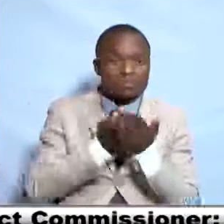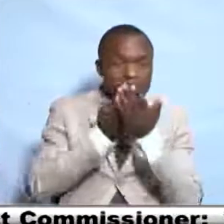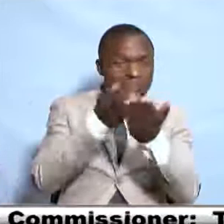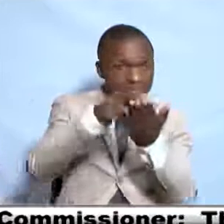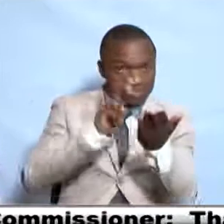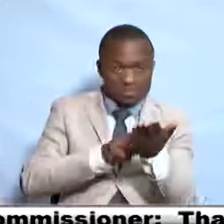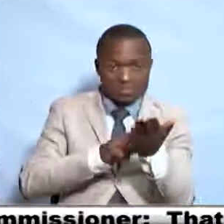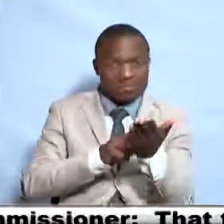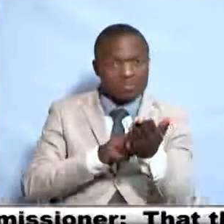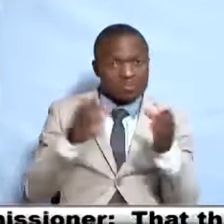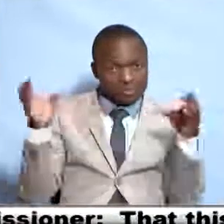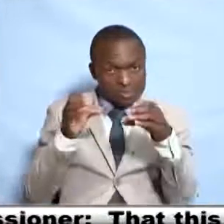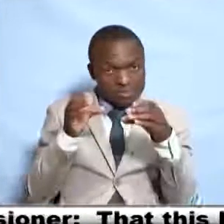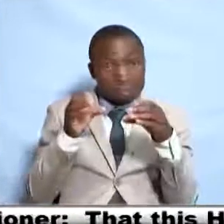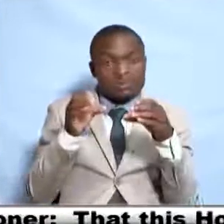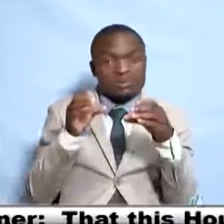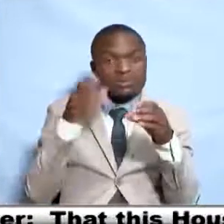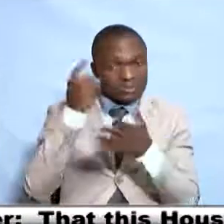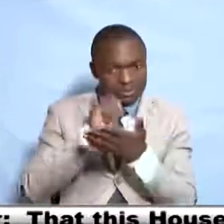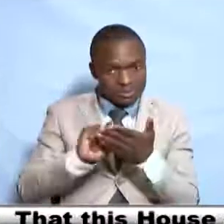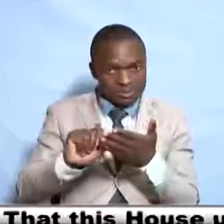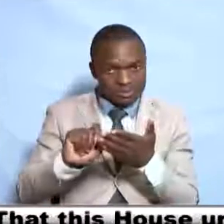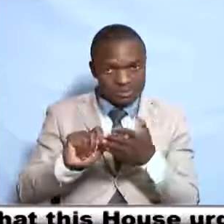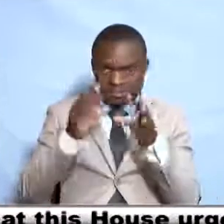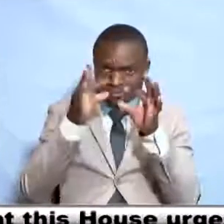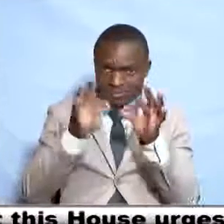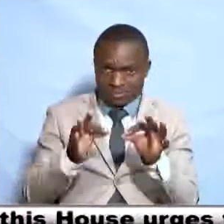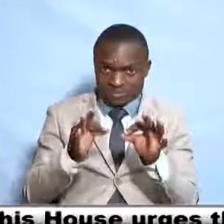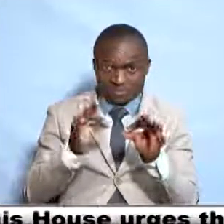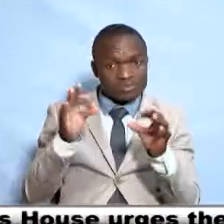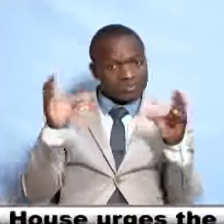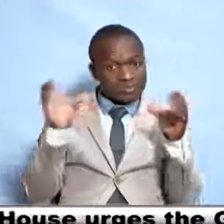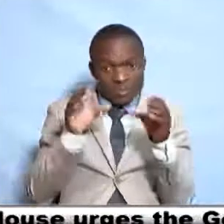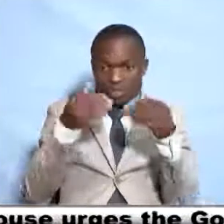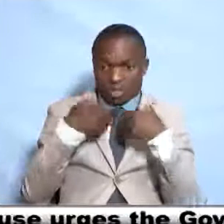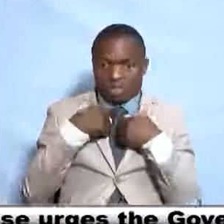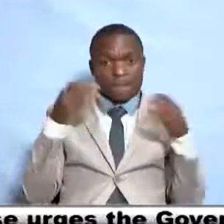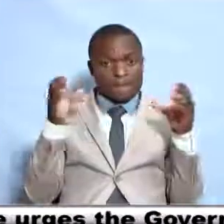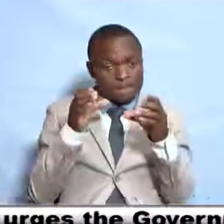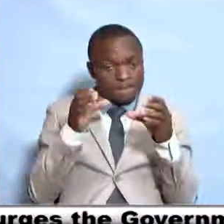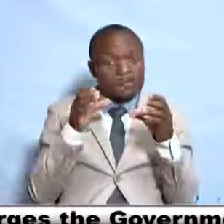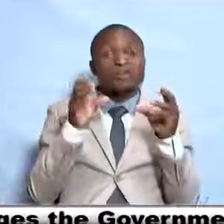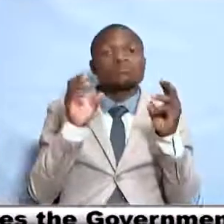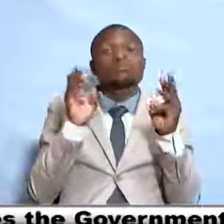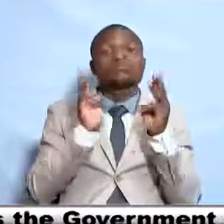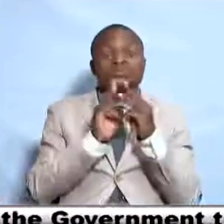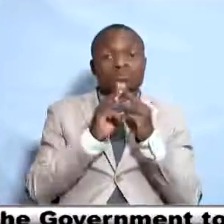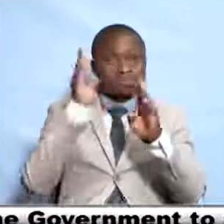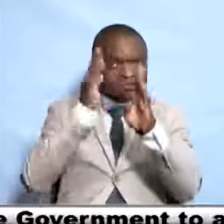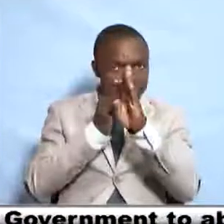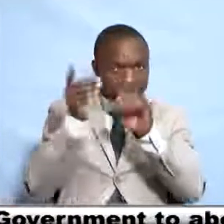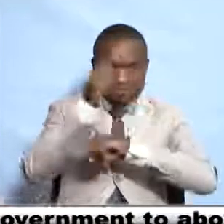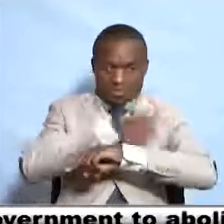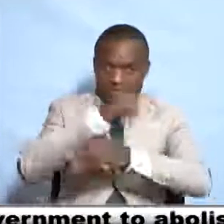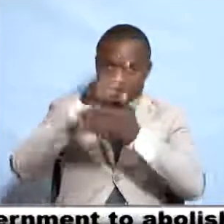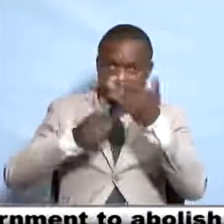council secretary, who is the town clerk. So if the council is having a committee meeting on a specific day, Mr. Speaker, what